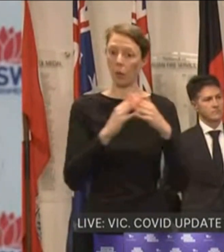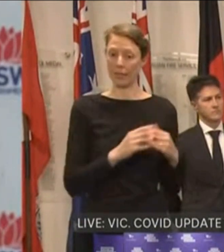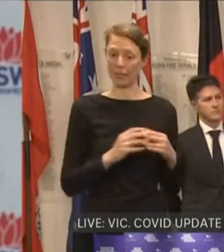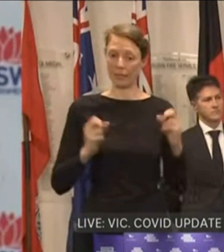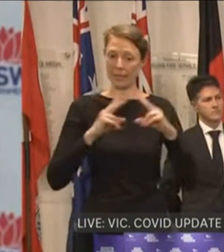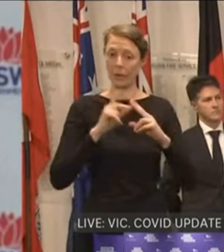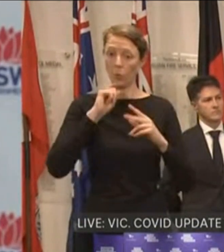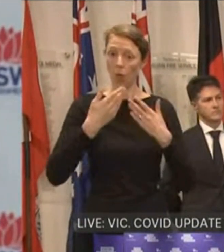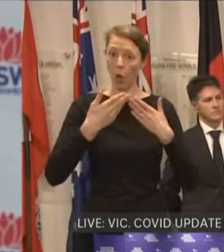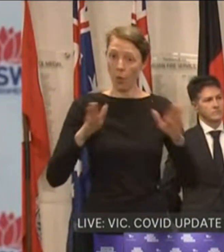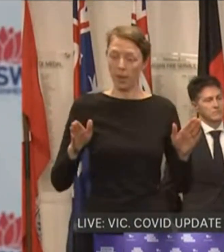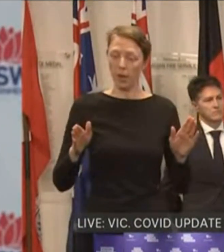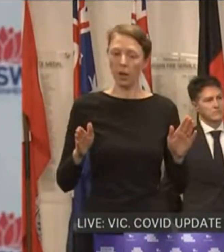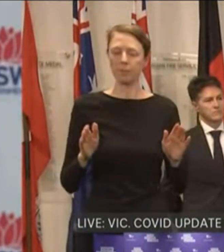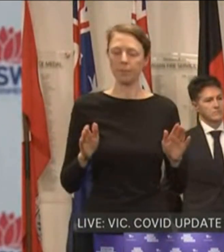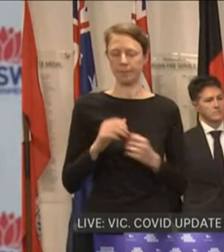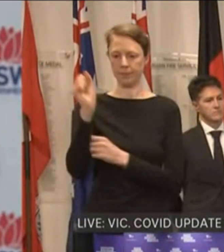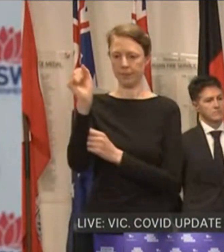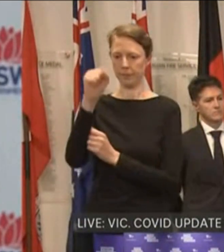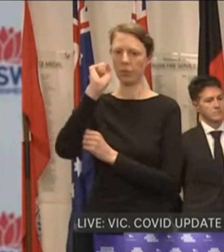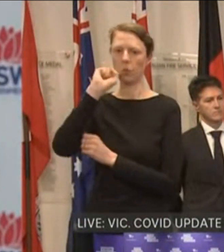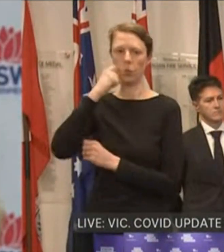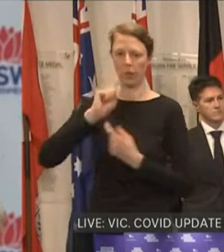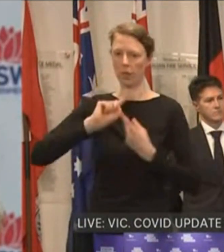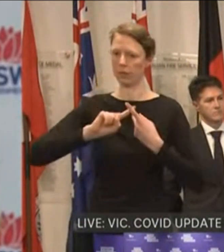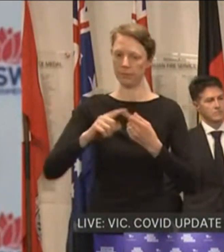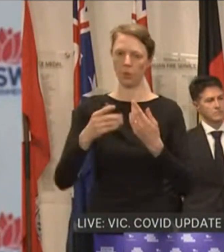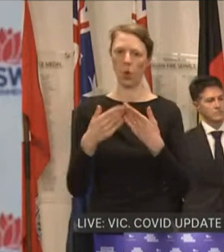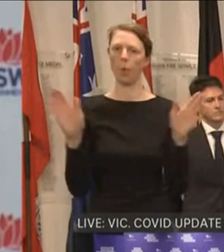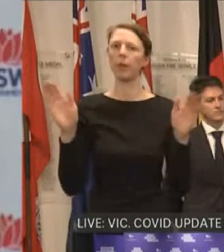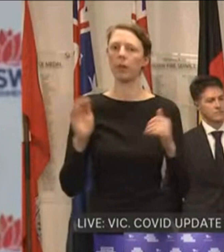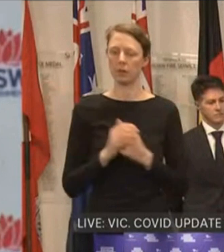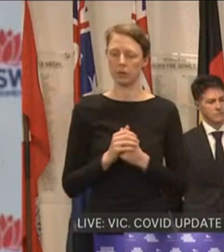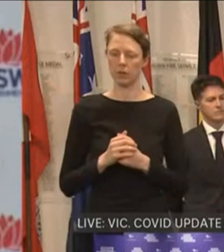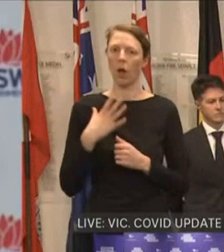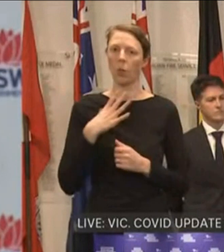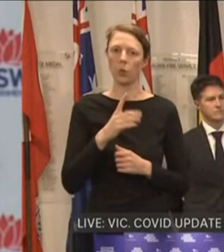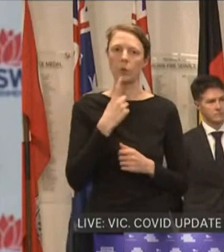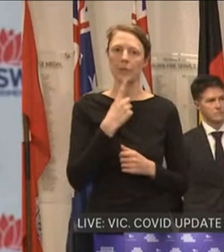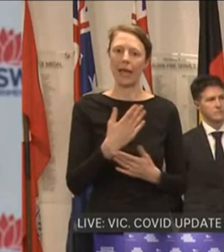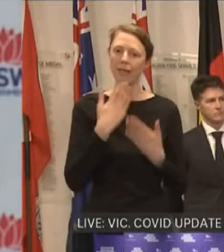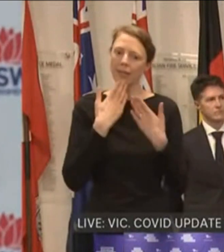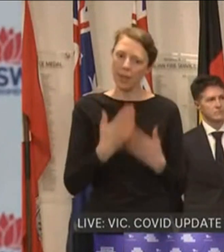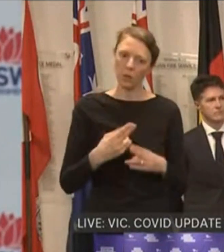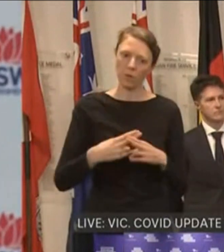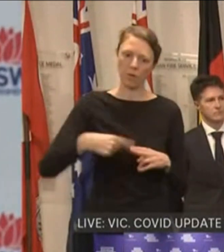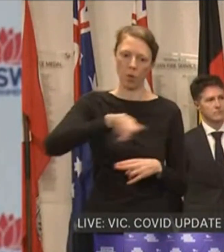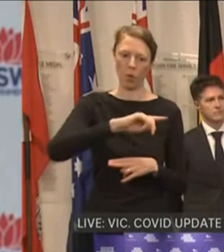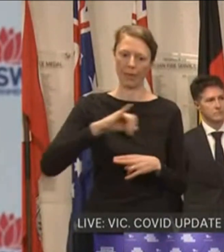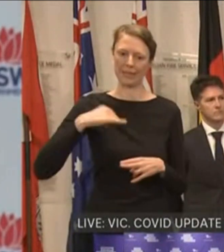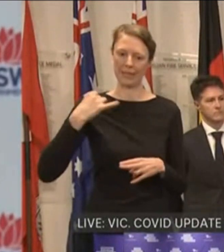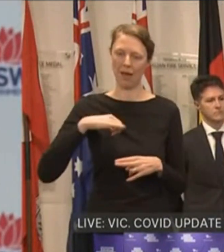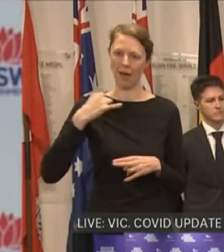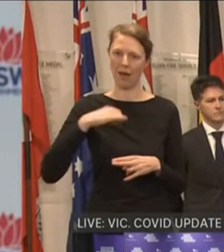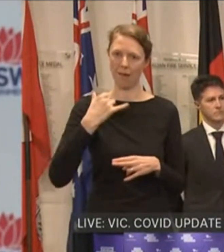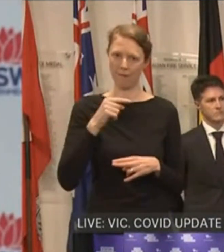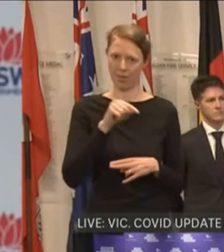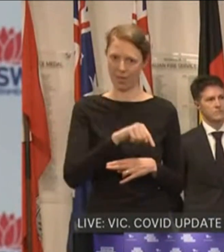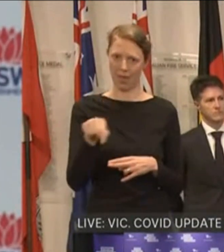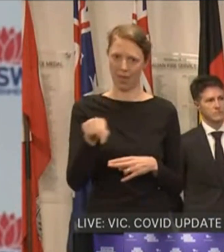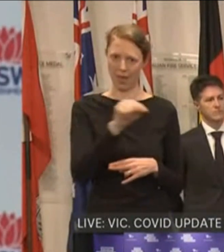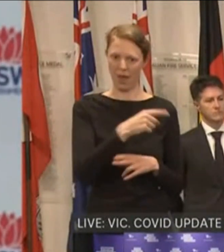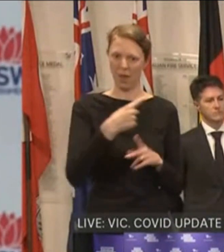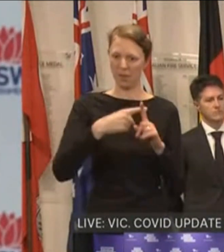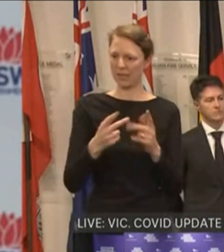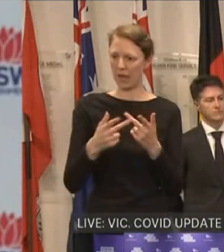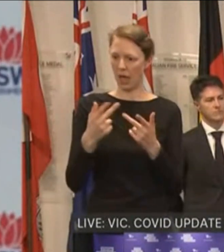to the Crossroads Hotel, and that relates to the reopening of that hotel. So I think the clinic there will be